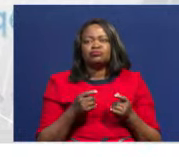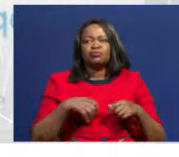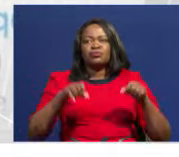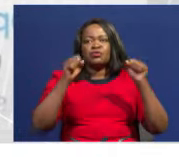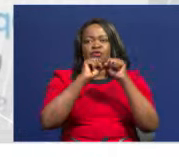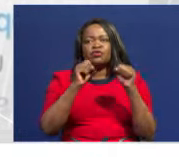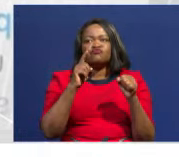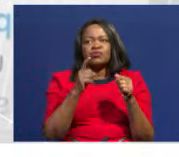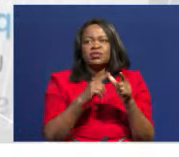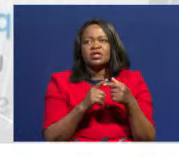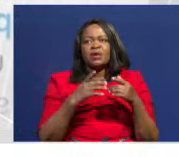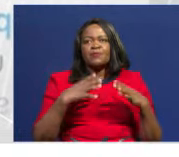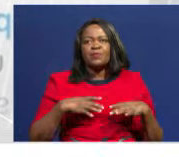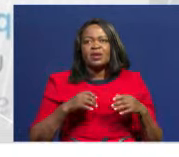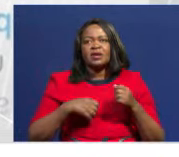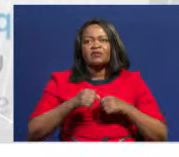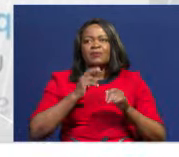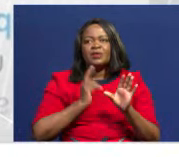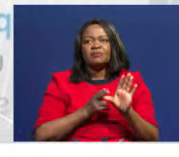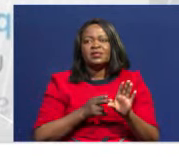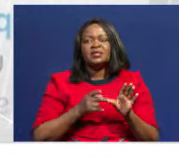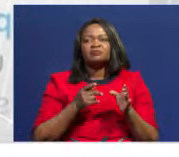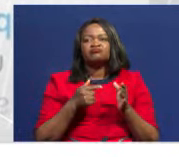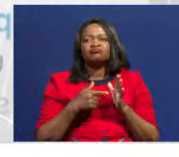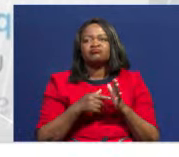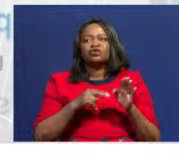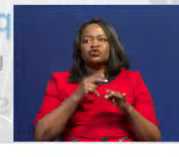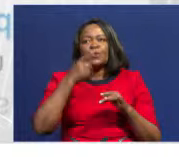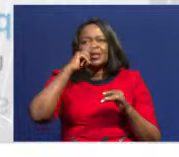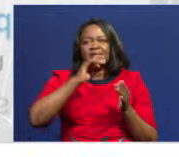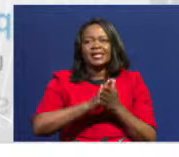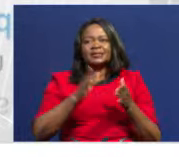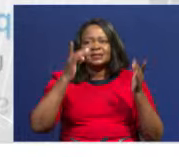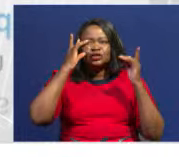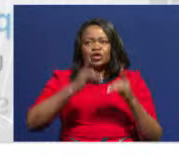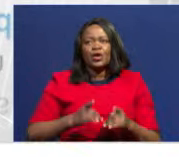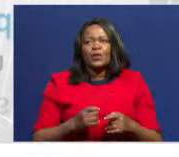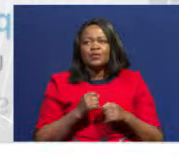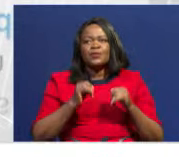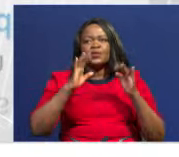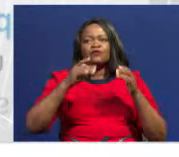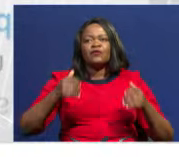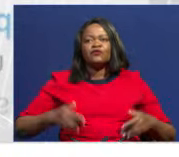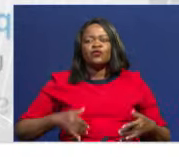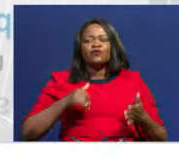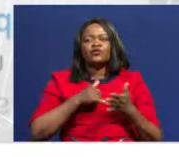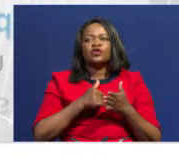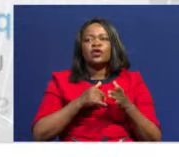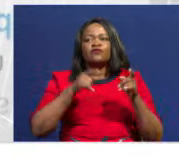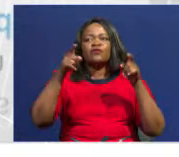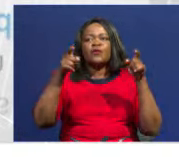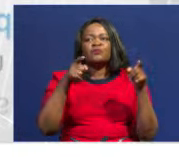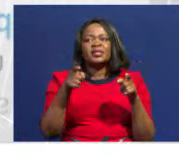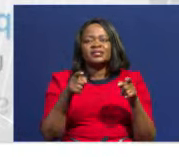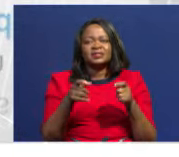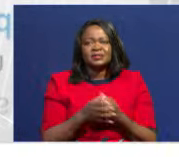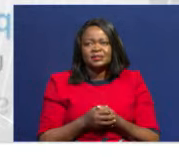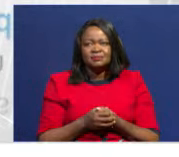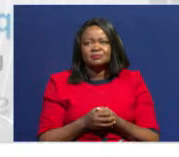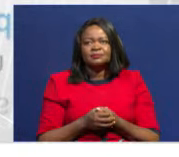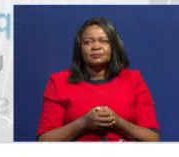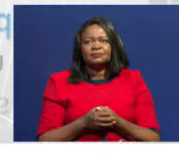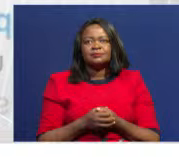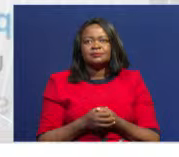people can actively participate in shaping national policies and decisions, reinforcing the importance of youth involvement